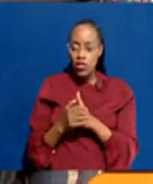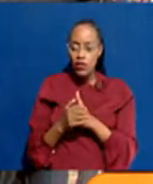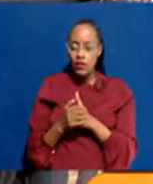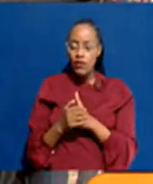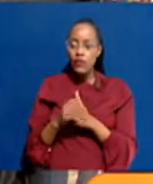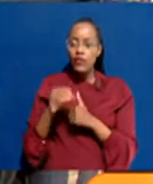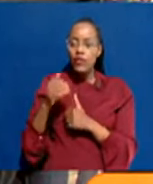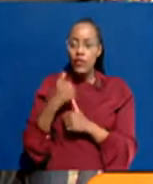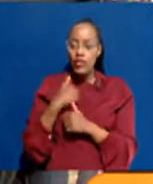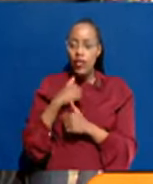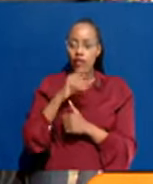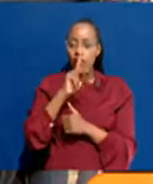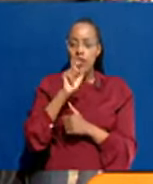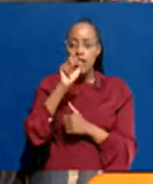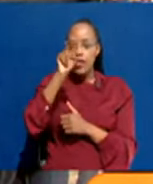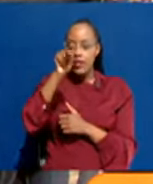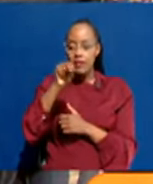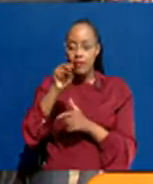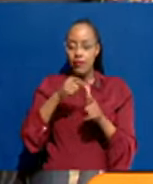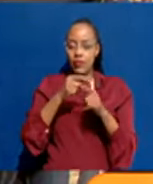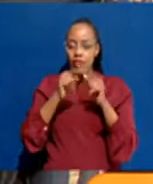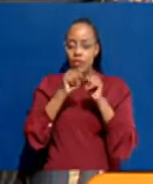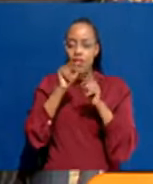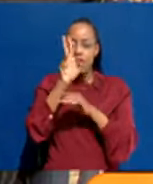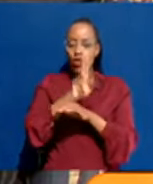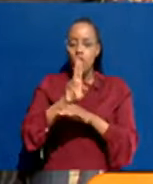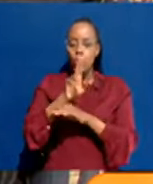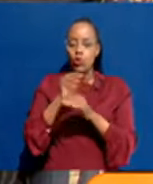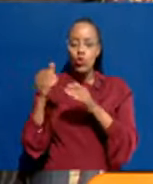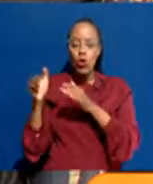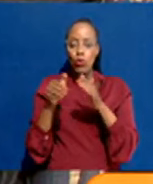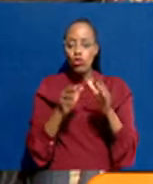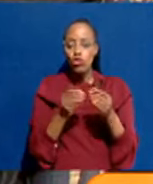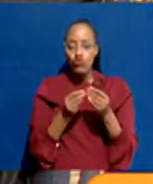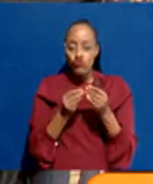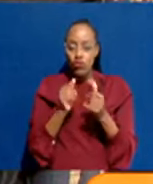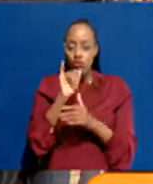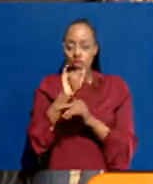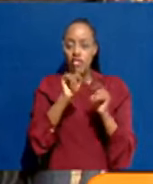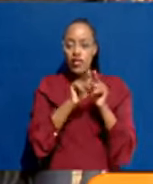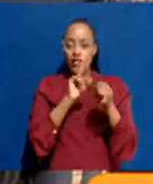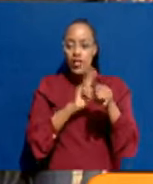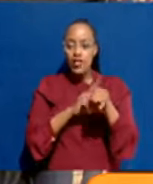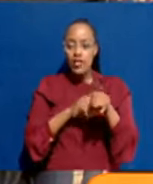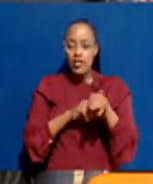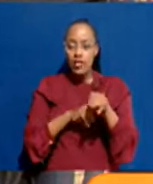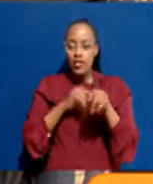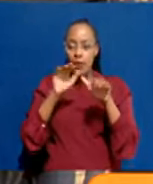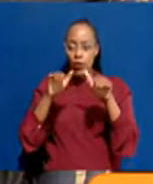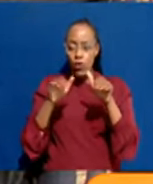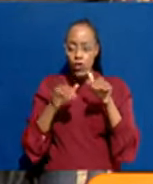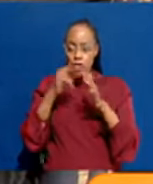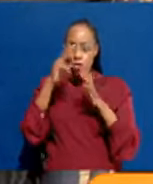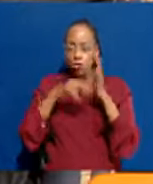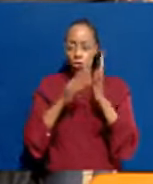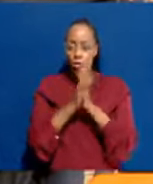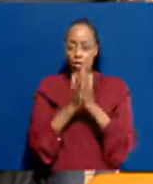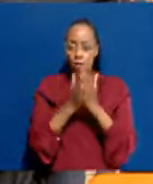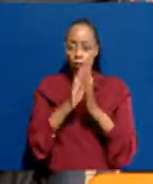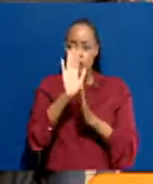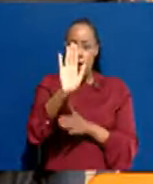your name came about, and maybe you can use the opportunity to address it, and even as we wait to read your book, and that is